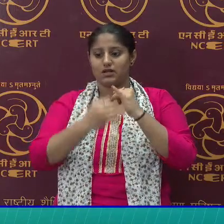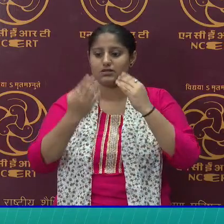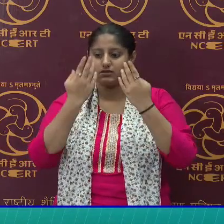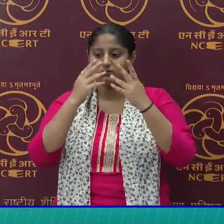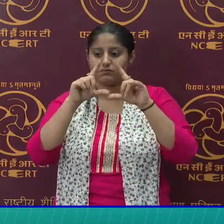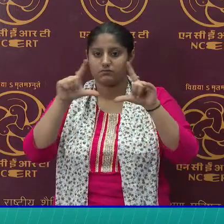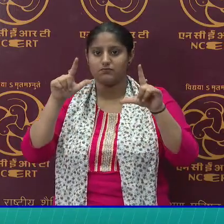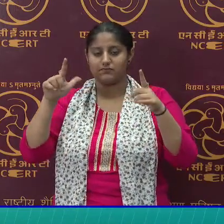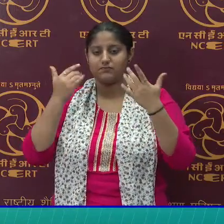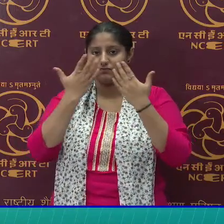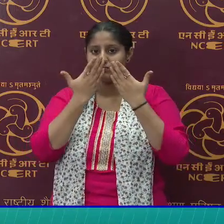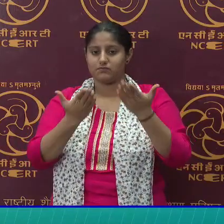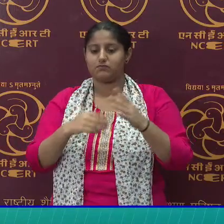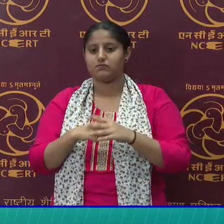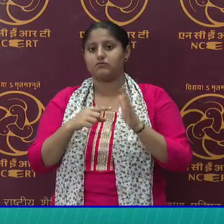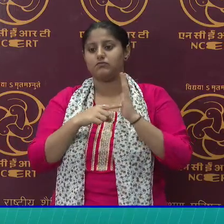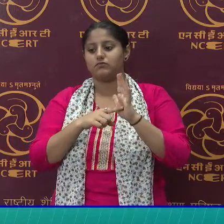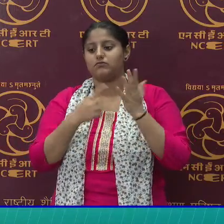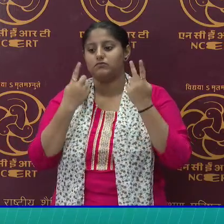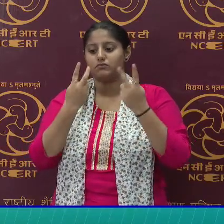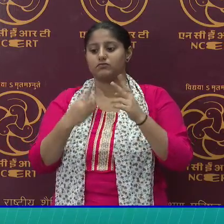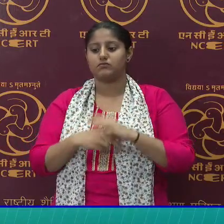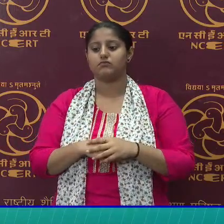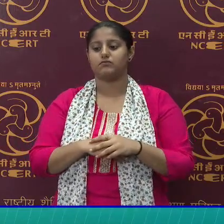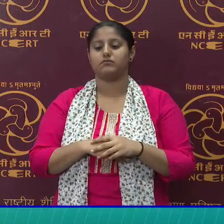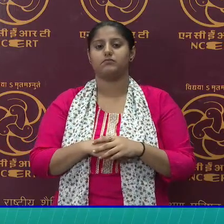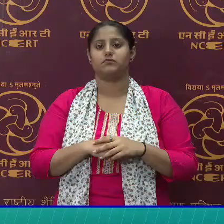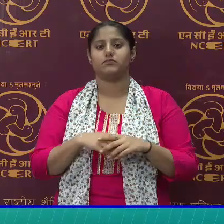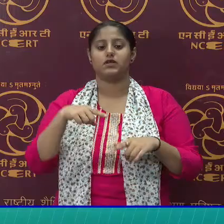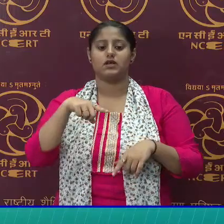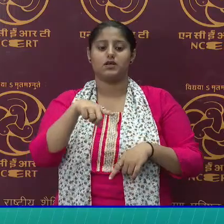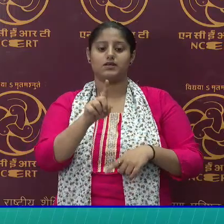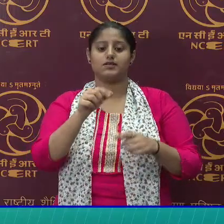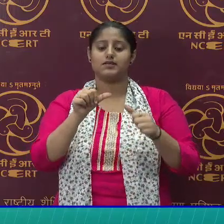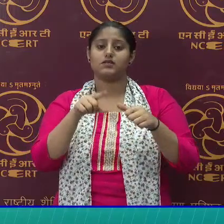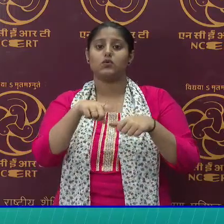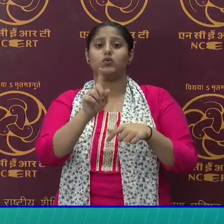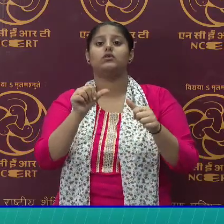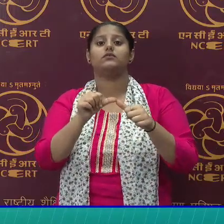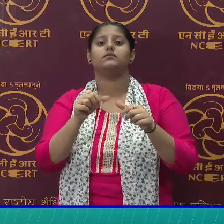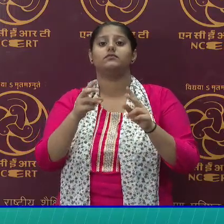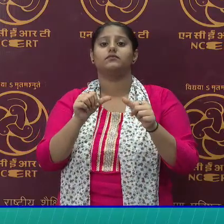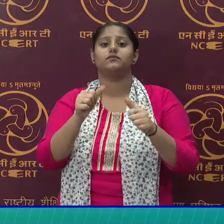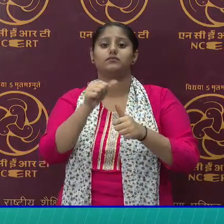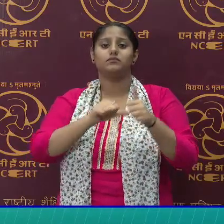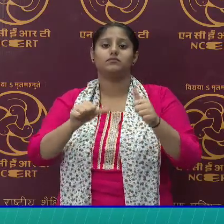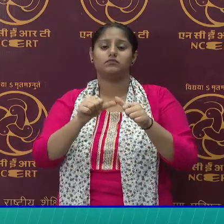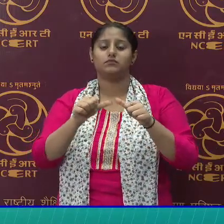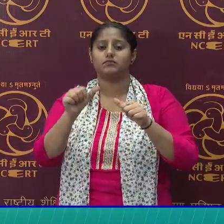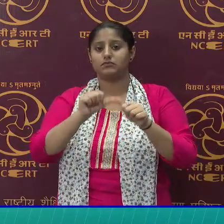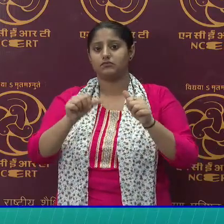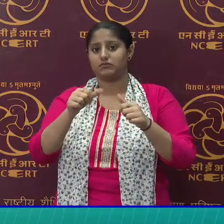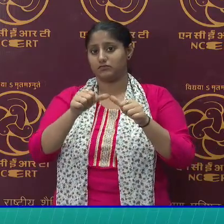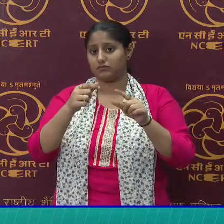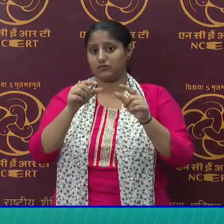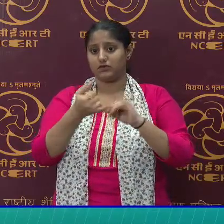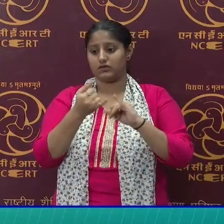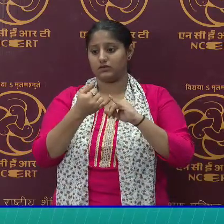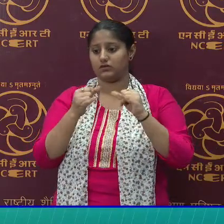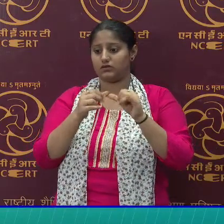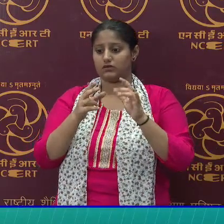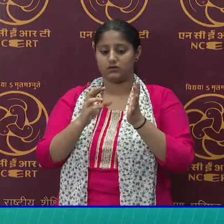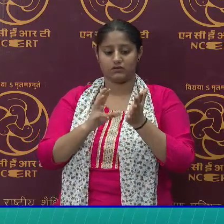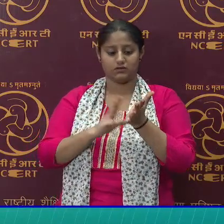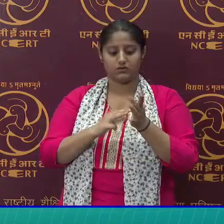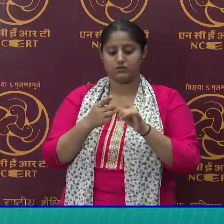have this self-assessment. Right, there are two self-assessments in the book. One in the middle